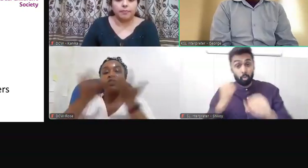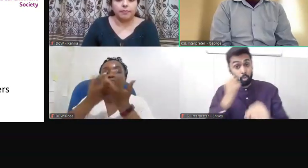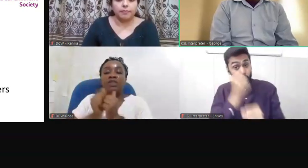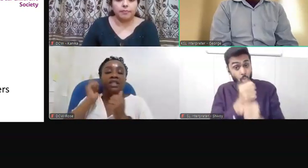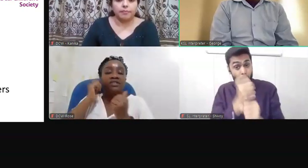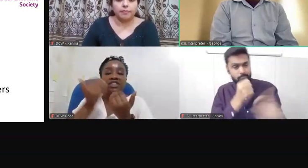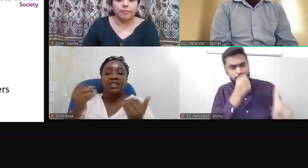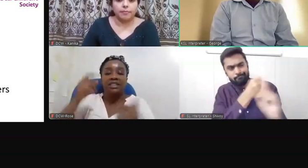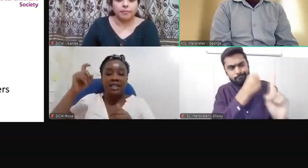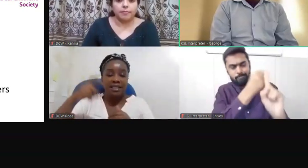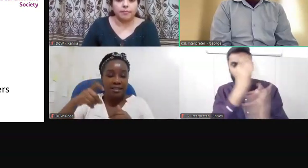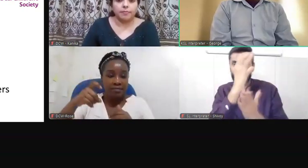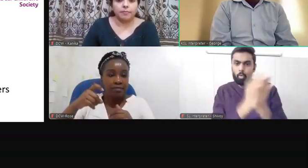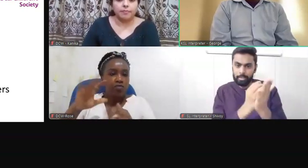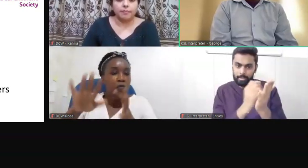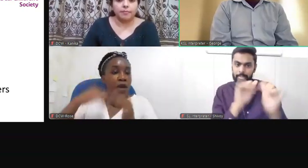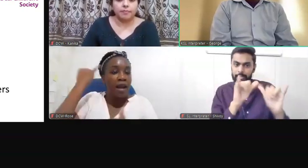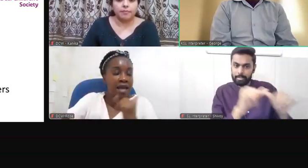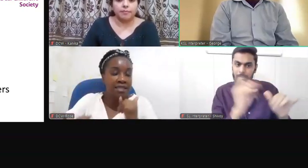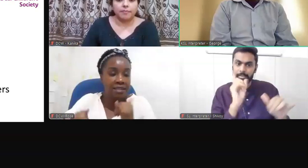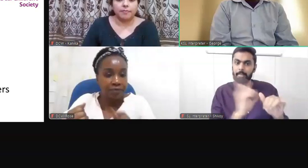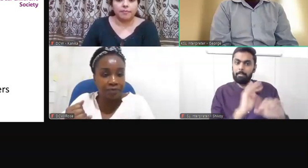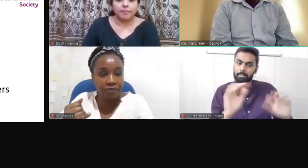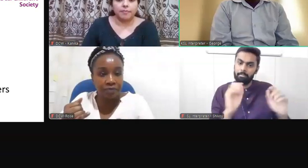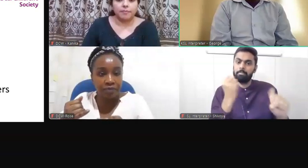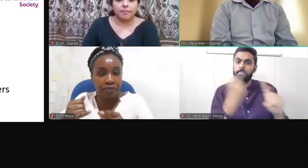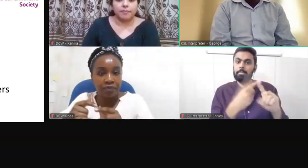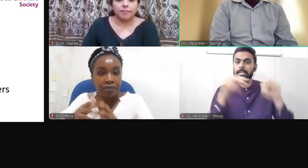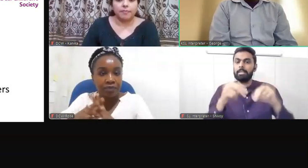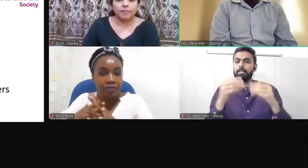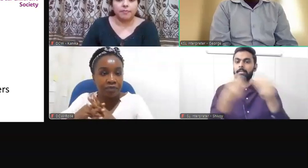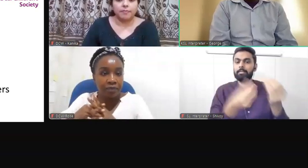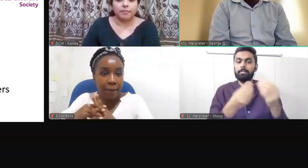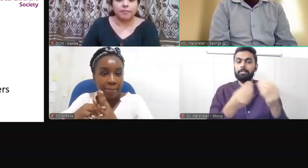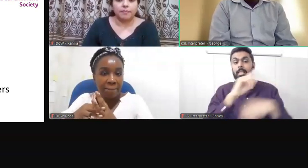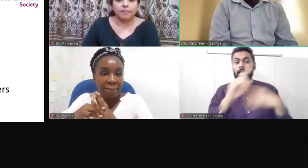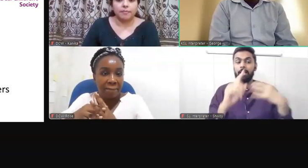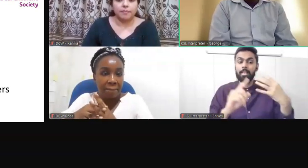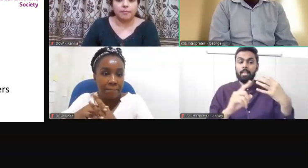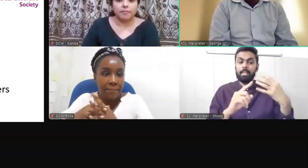to adapt the curriculum to fit with the deaf children's needs. And lastly,